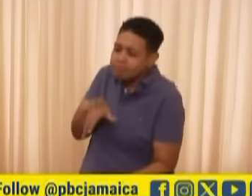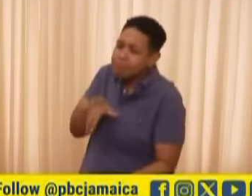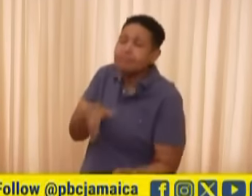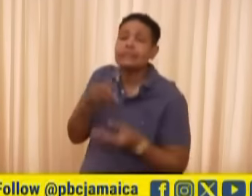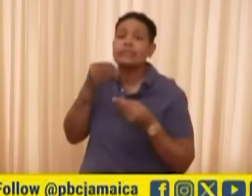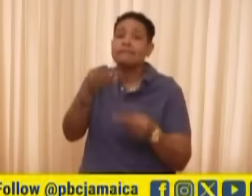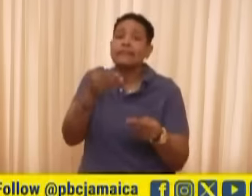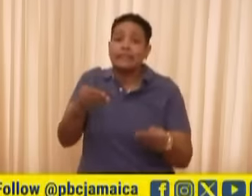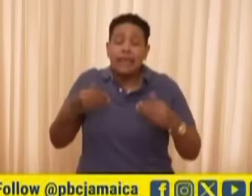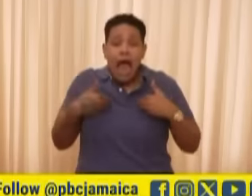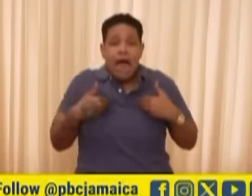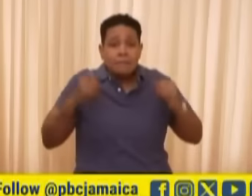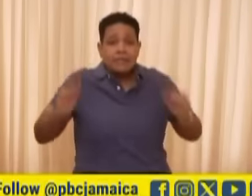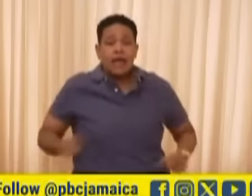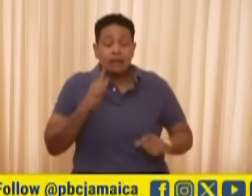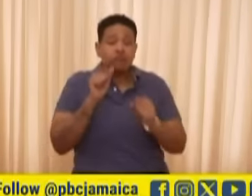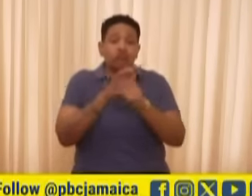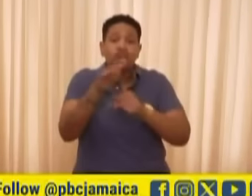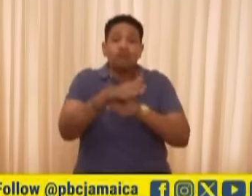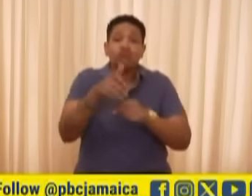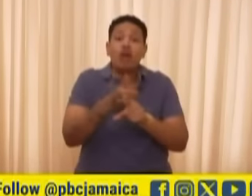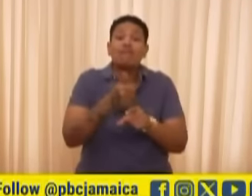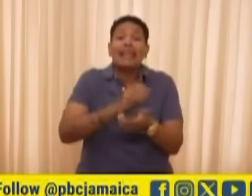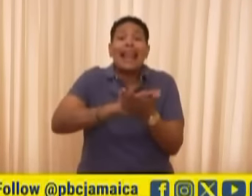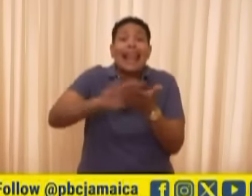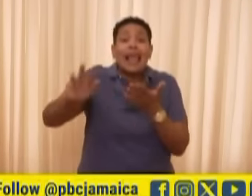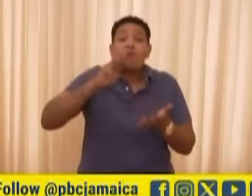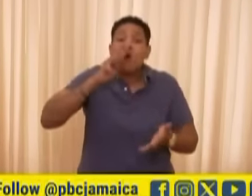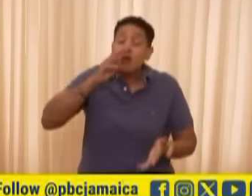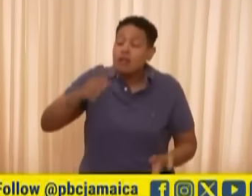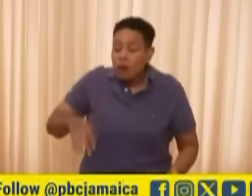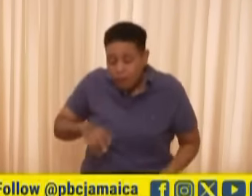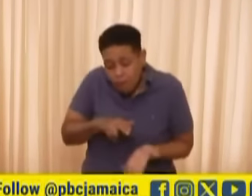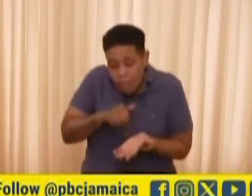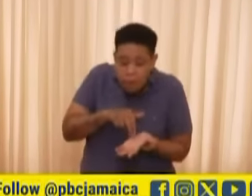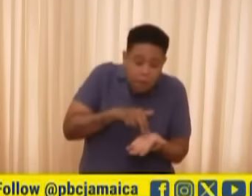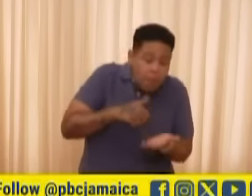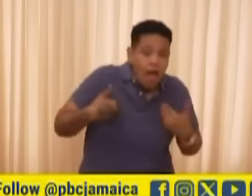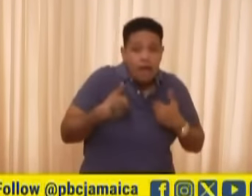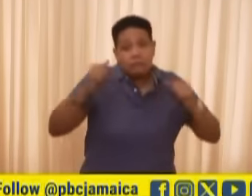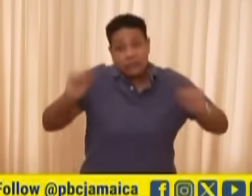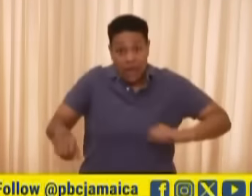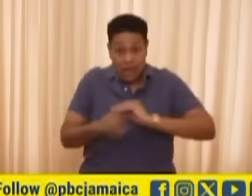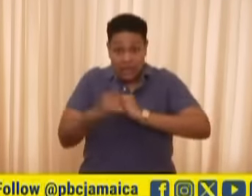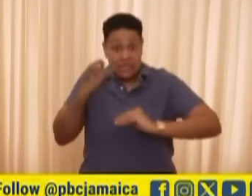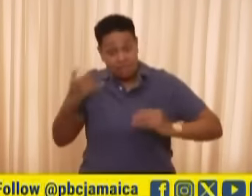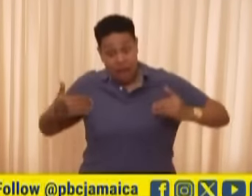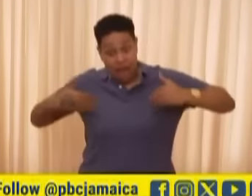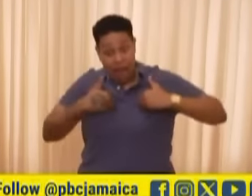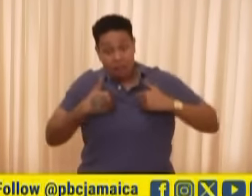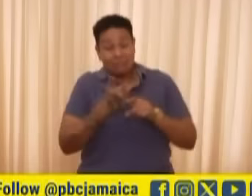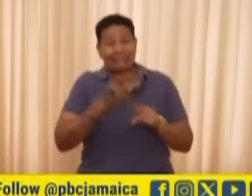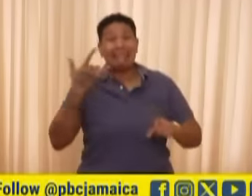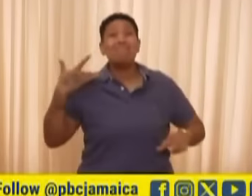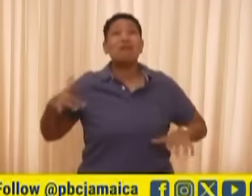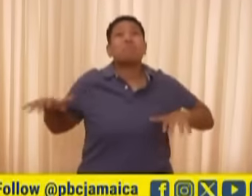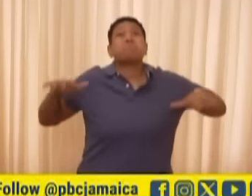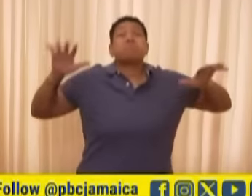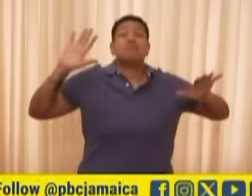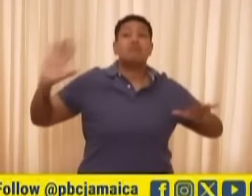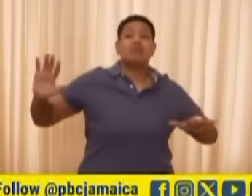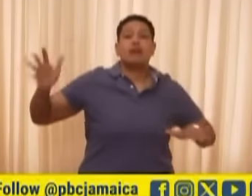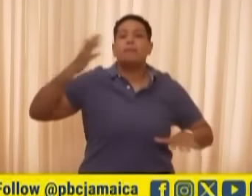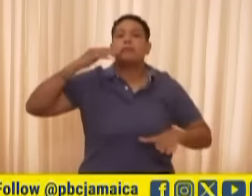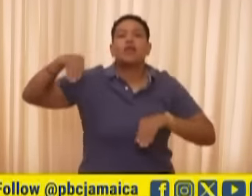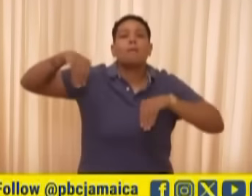animals, ensure that they have sufficient clean water for their animals. If the animals are in a flood-prone area,